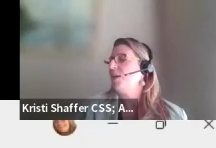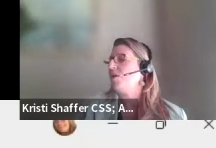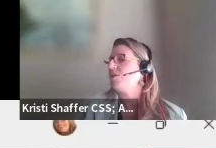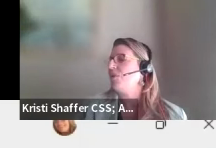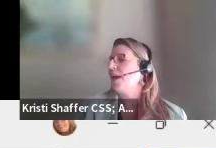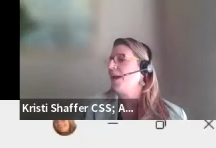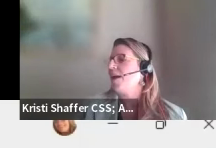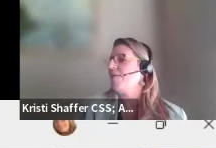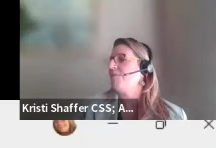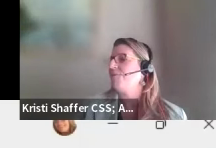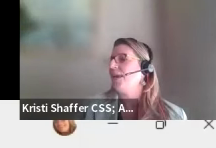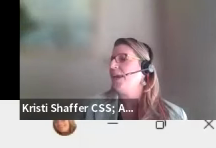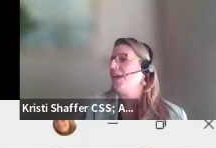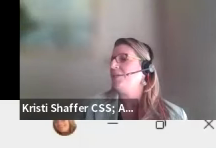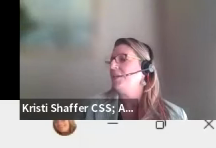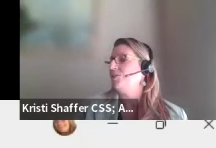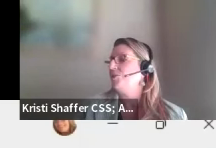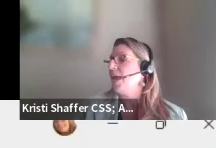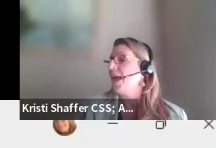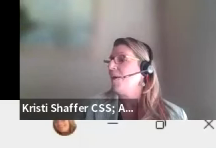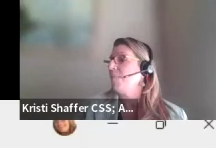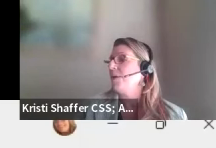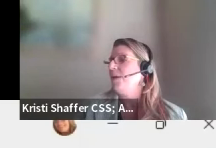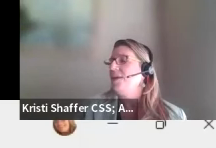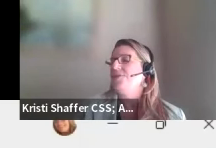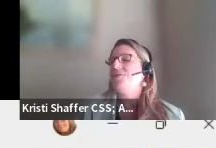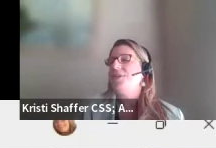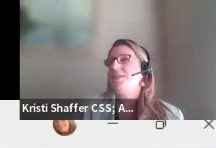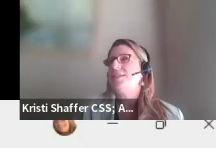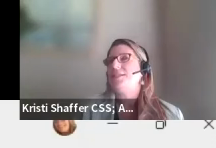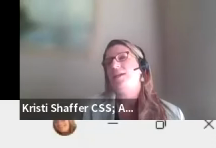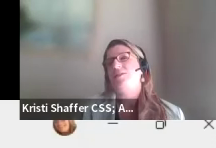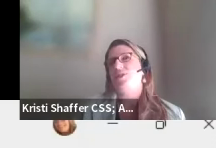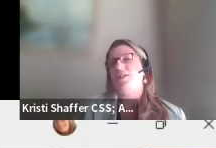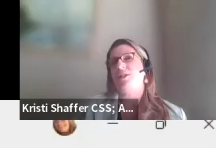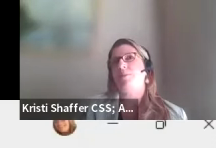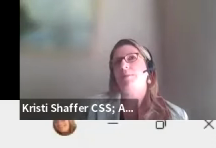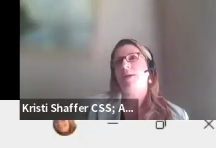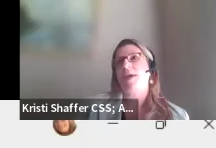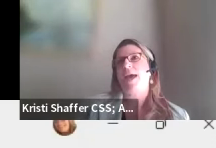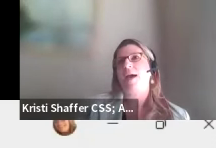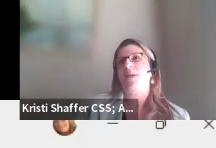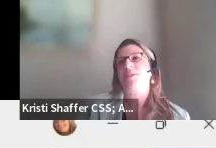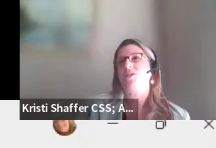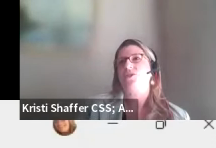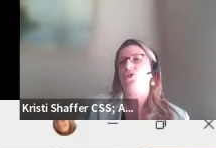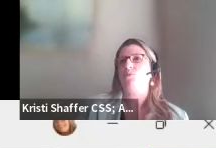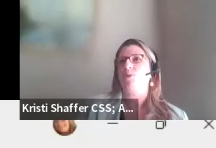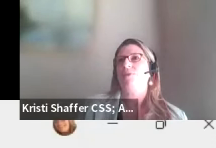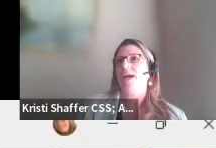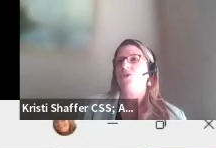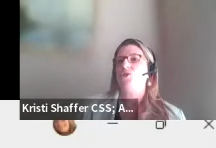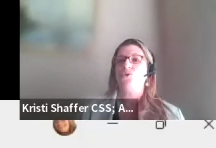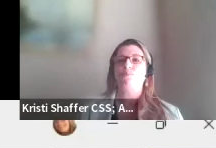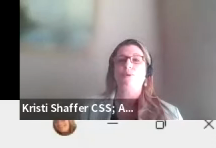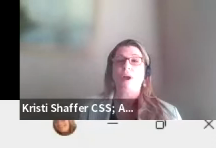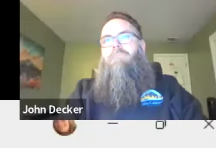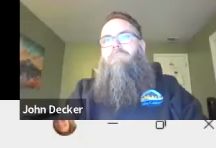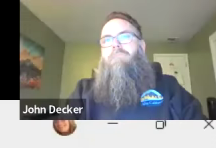And then we also have a dental app. This, just a little bit about the app, it's to